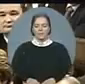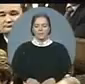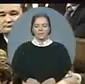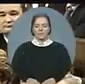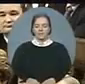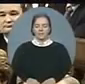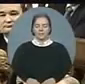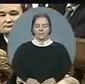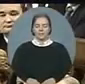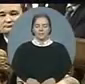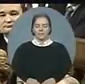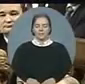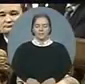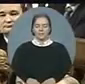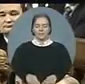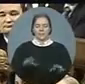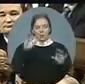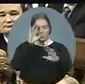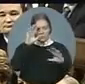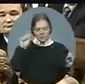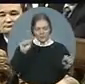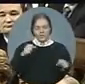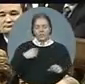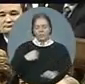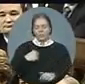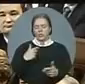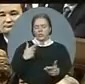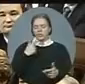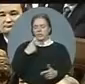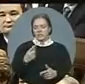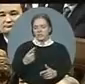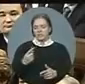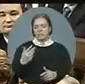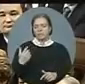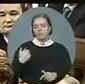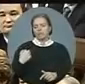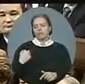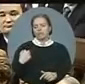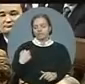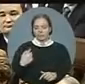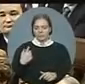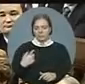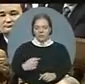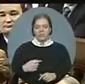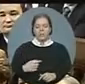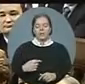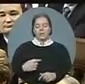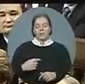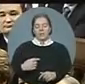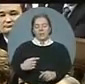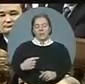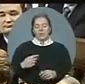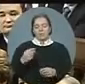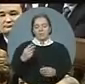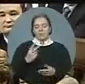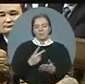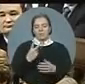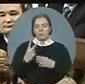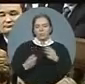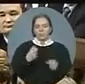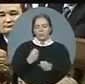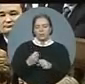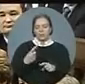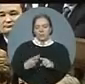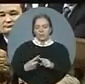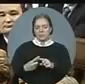As I said earlier, Mr. Speaker, this story was raised with me two and a half years ago. I looked into it. There is absolutely no